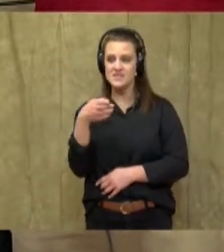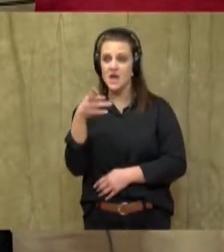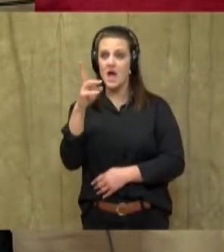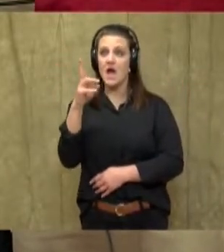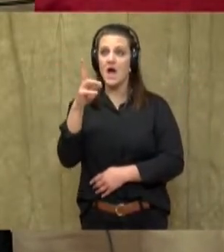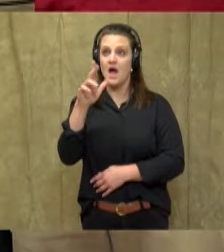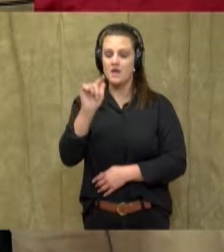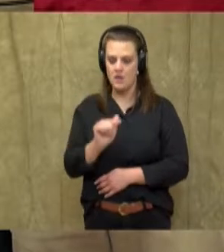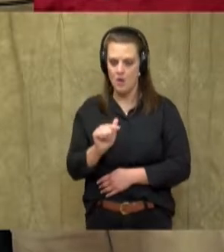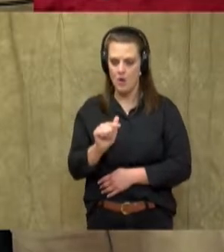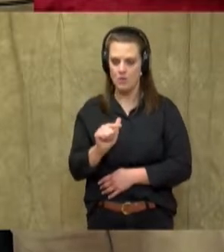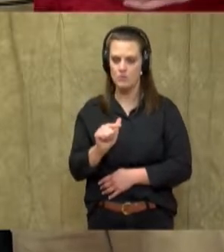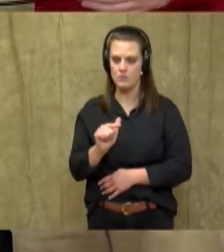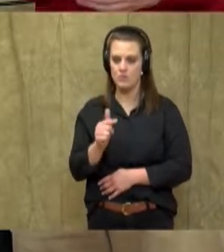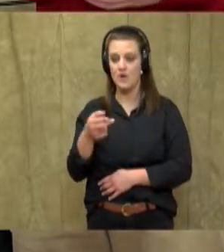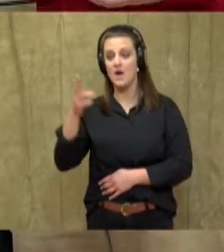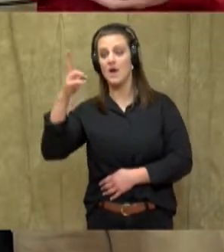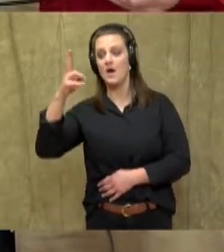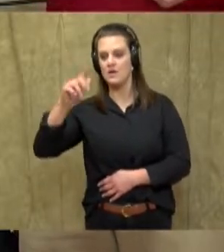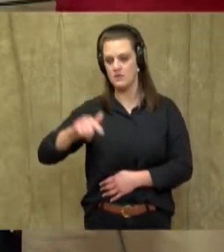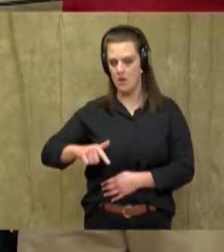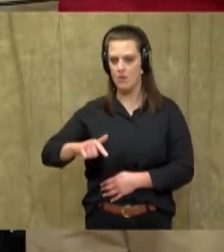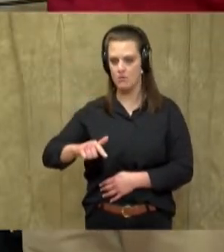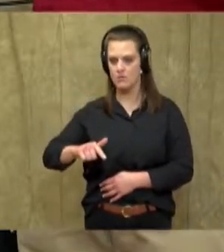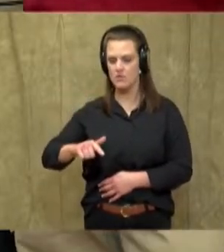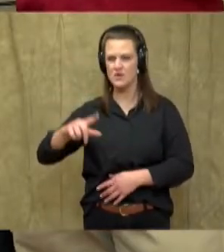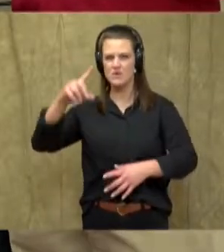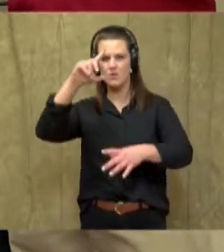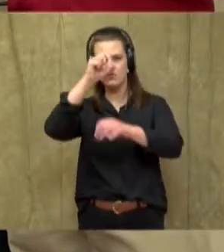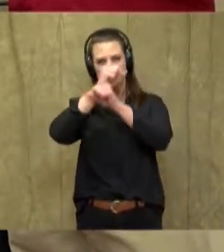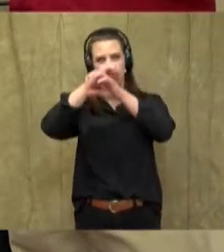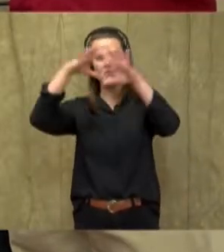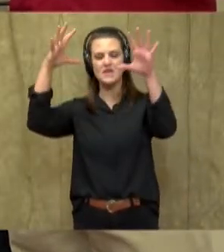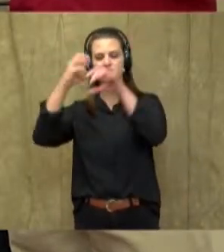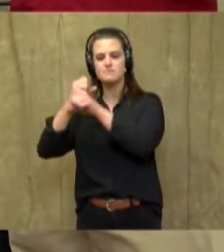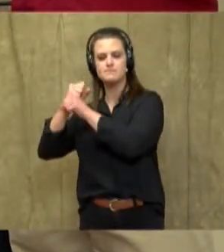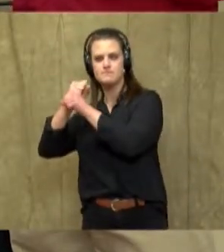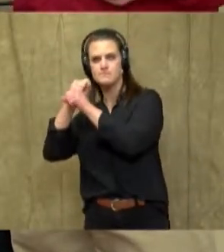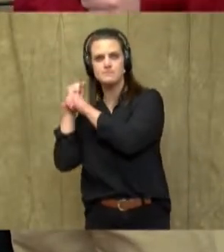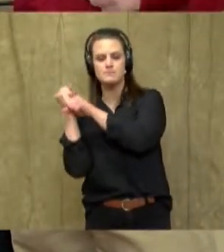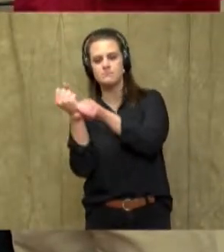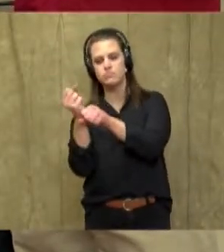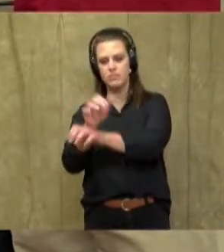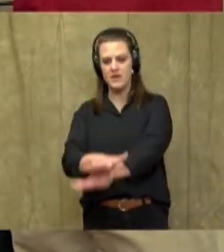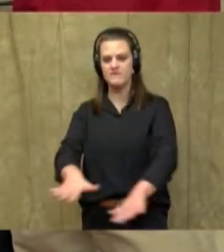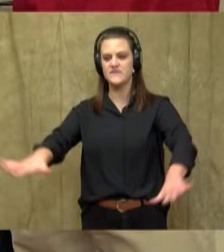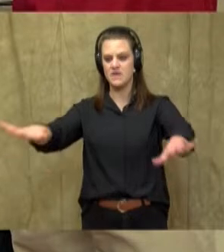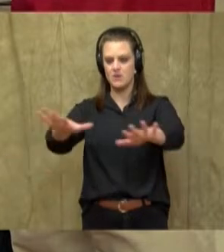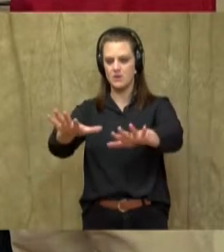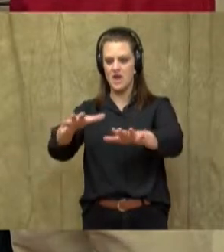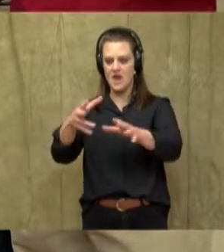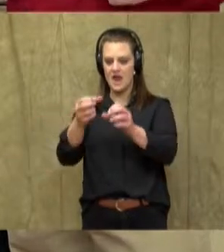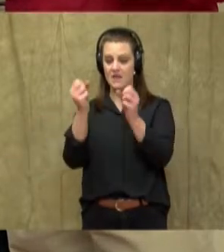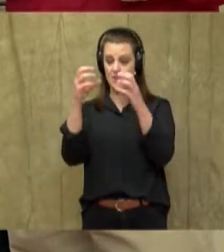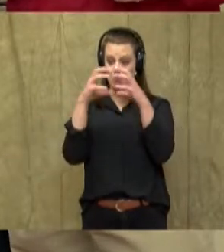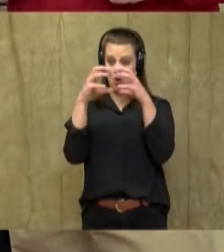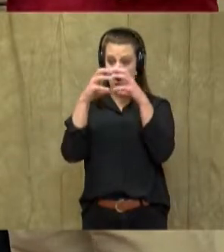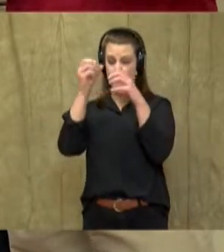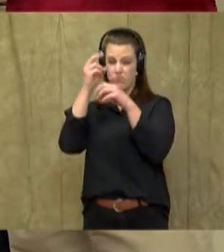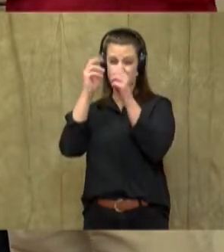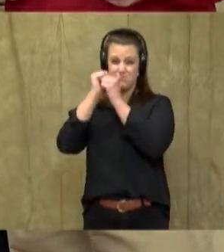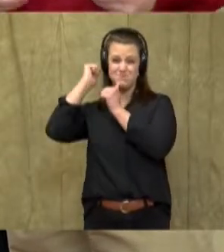high or how low a sound is. Imagine we're on a baseball field and we want to throw the ball way